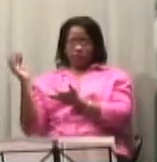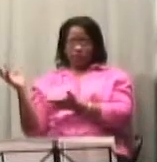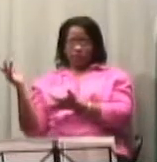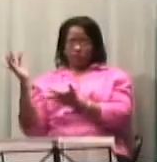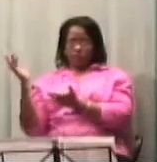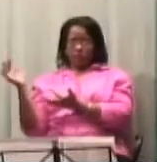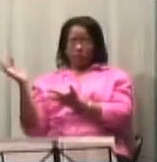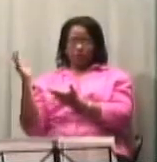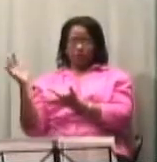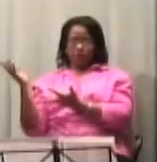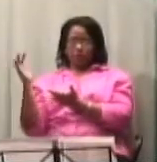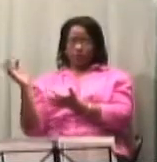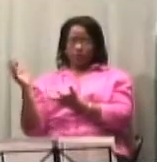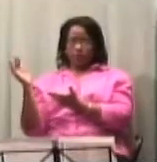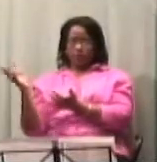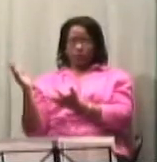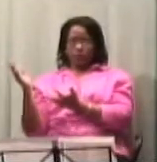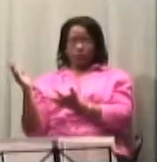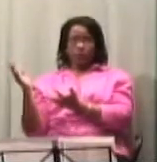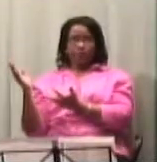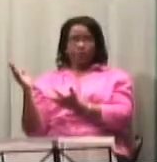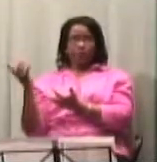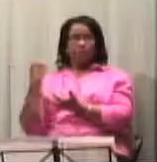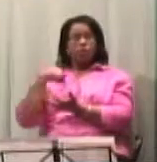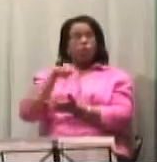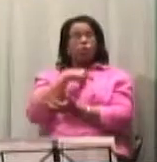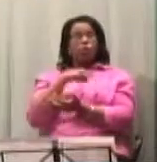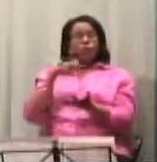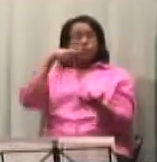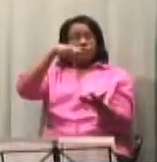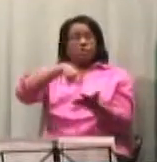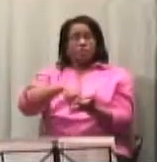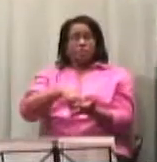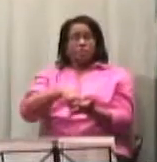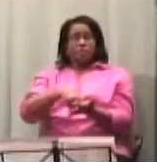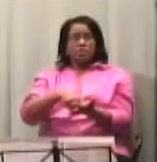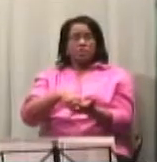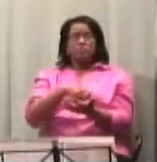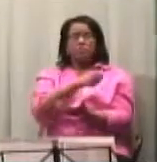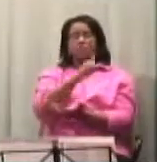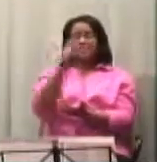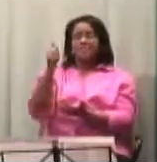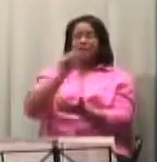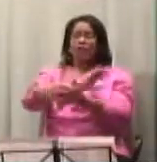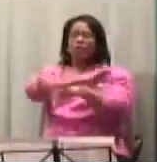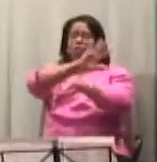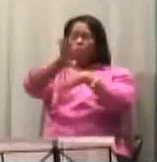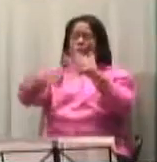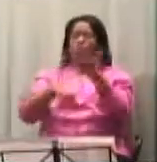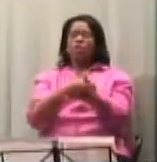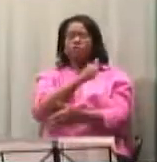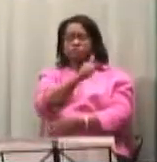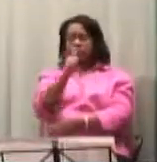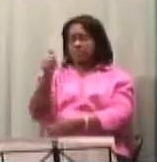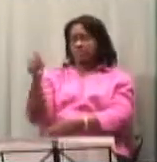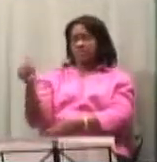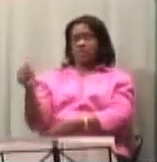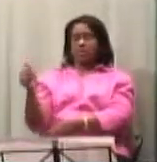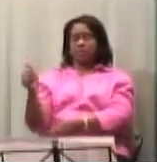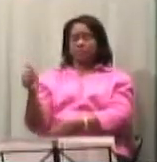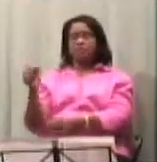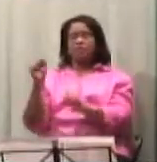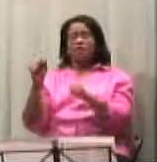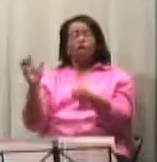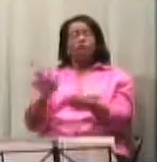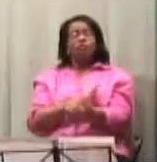today. That's why we have to commit ourselves entirely to the Lord. That's why we have to be full-time